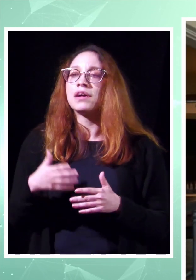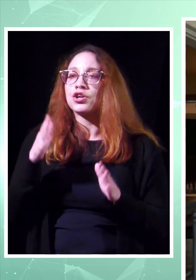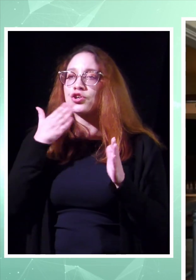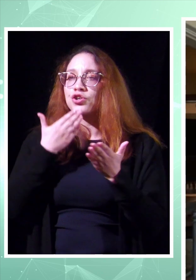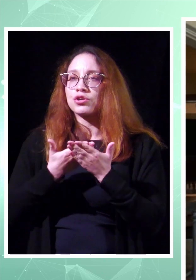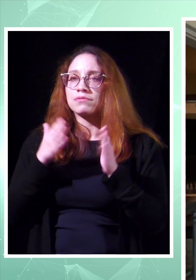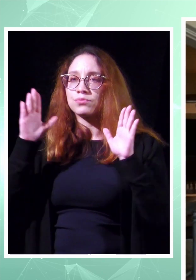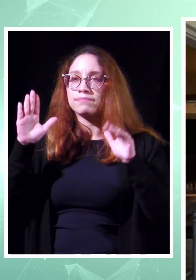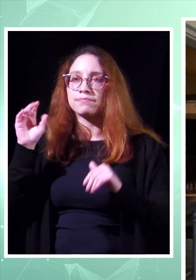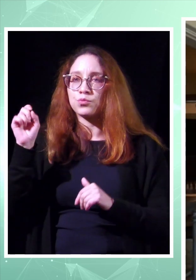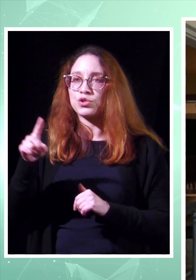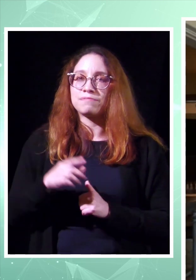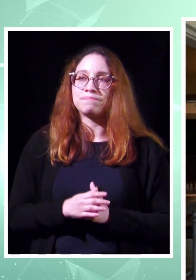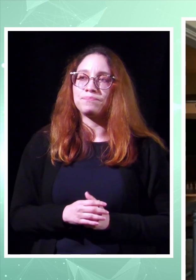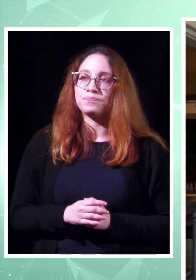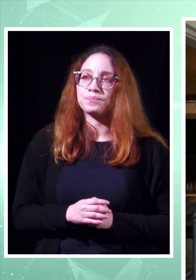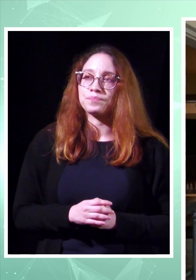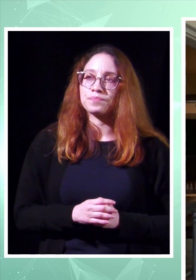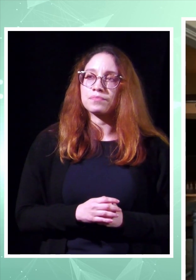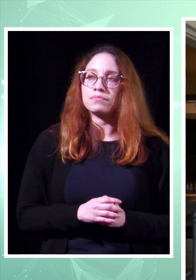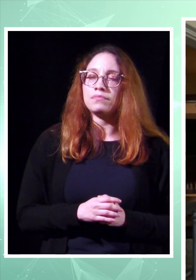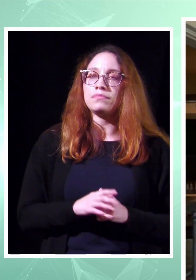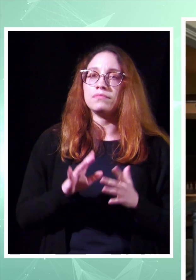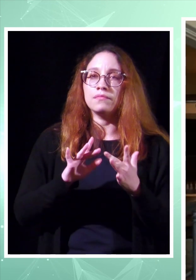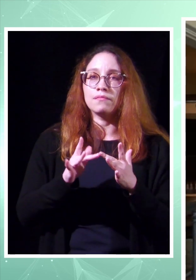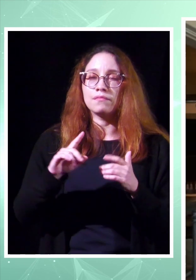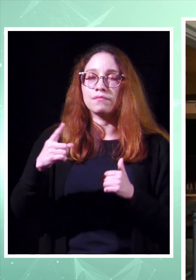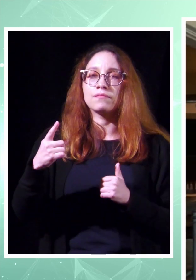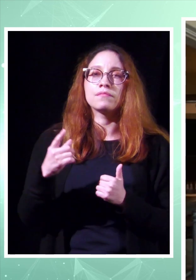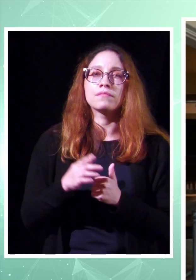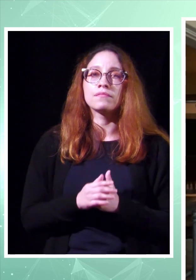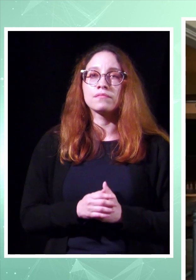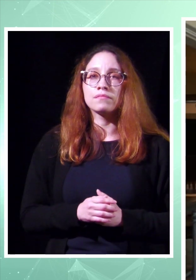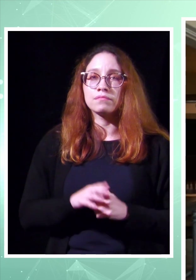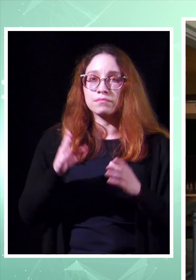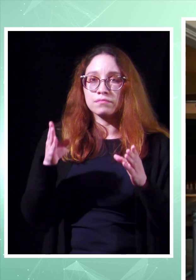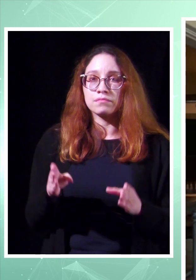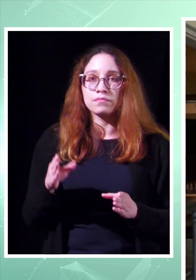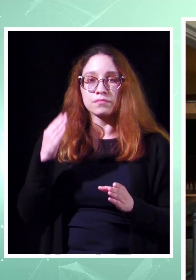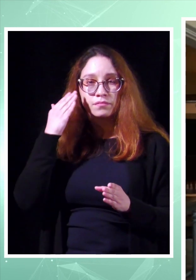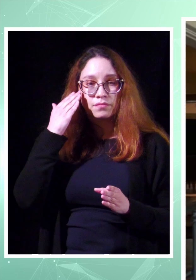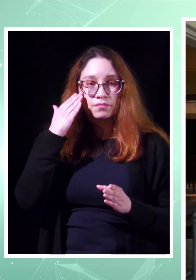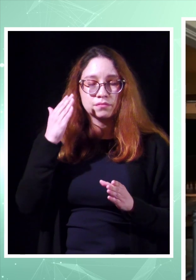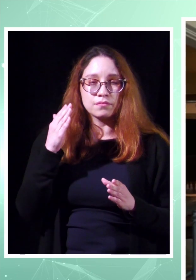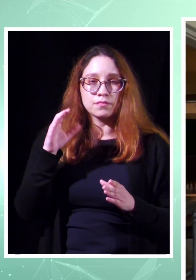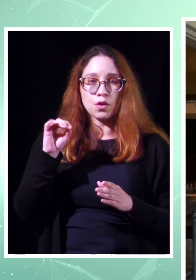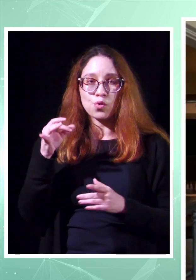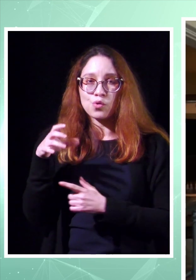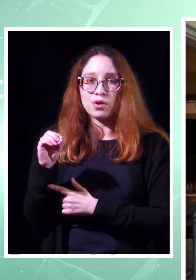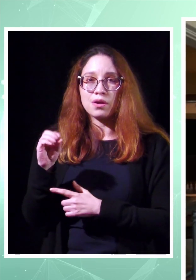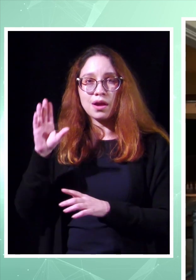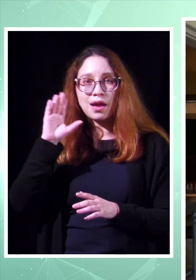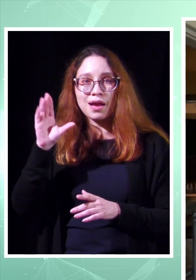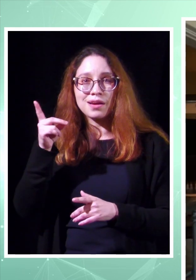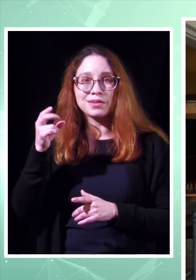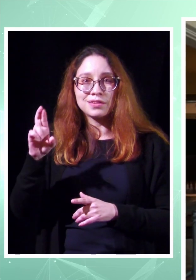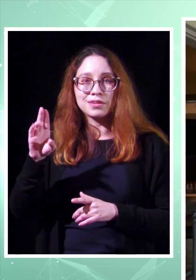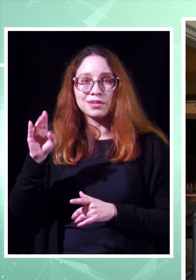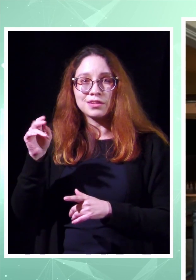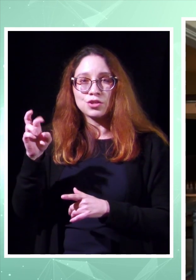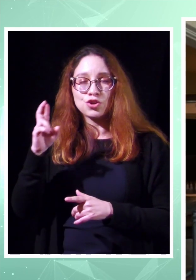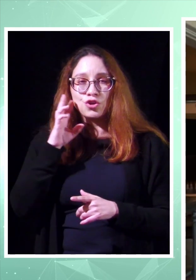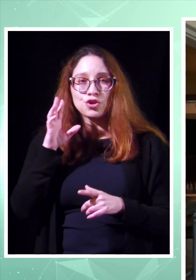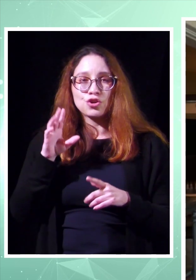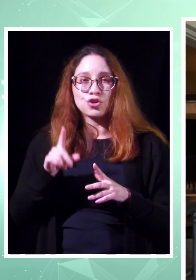you. Online first. So a person that you know out in Ohio says, "Howdy, Dr. Boster. Will your